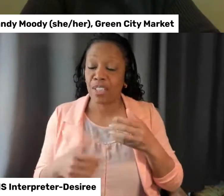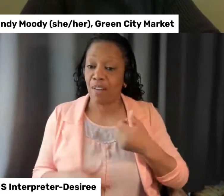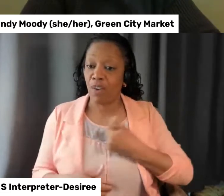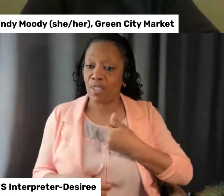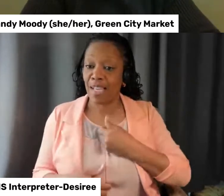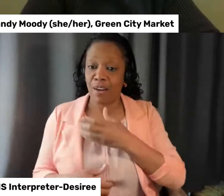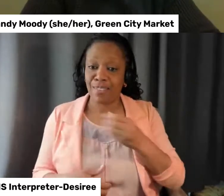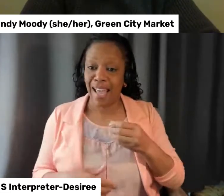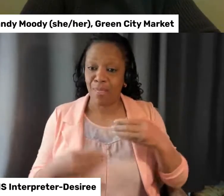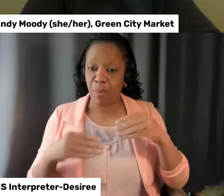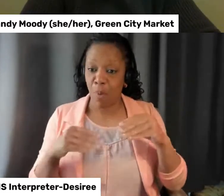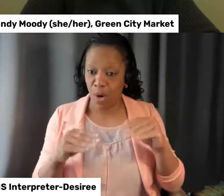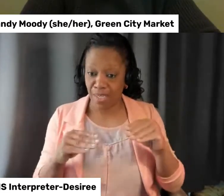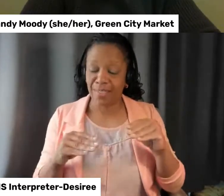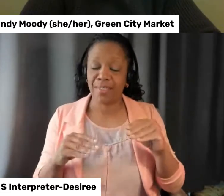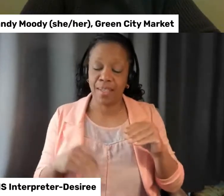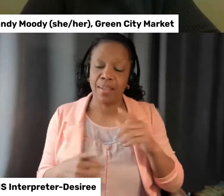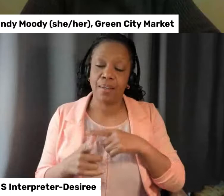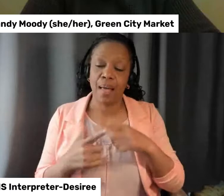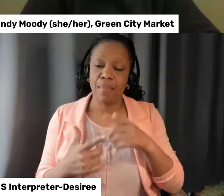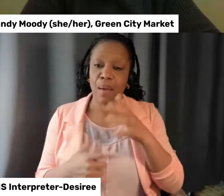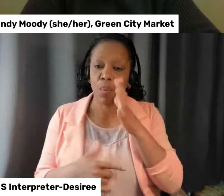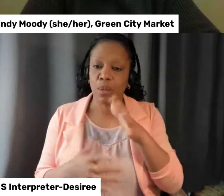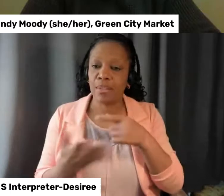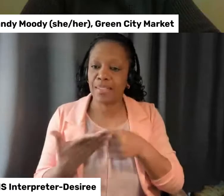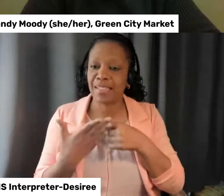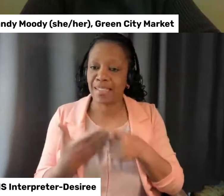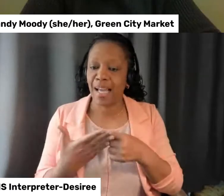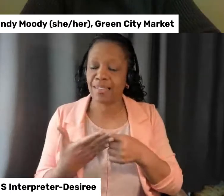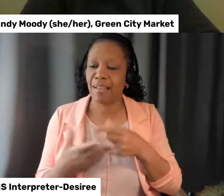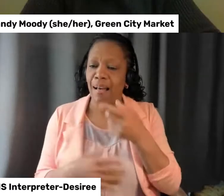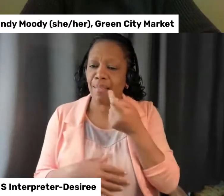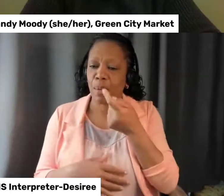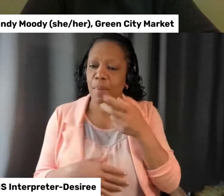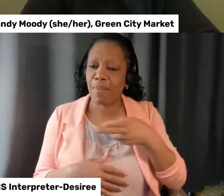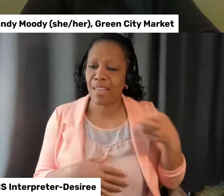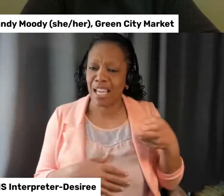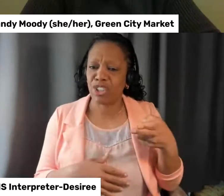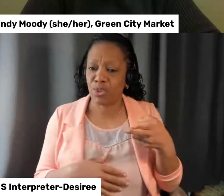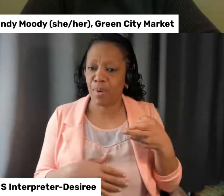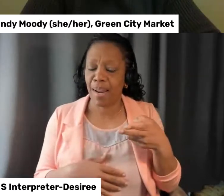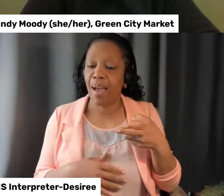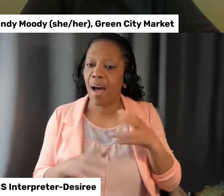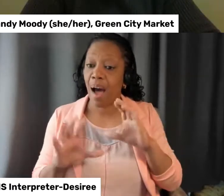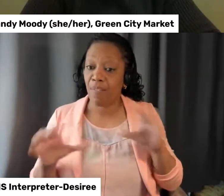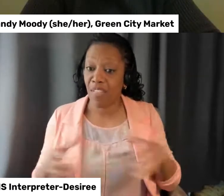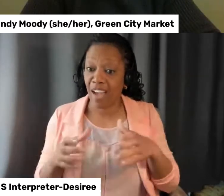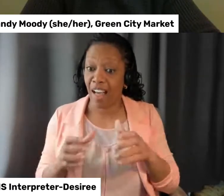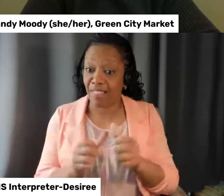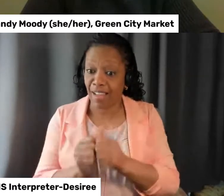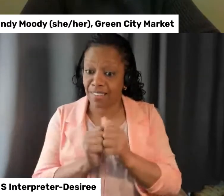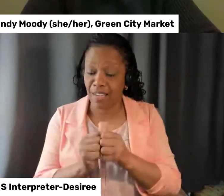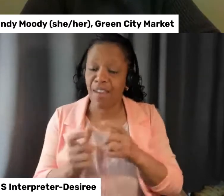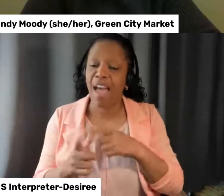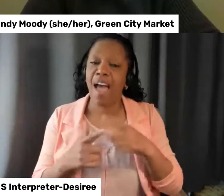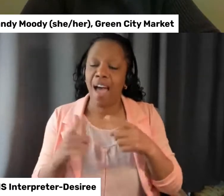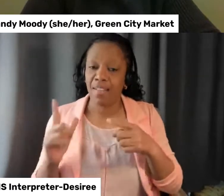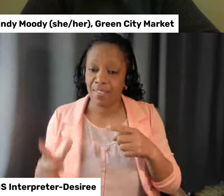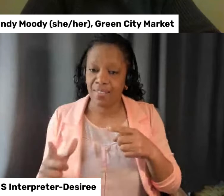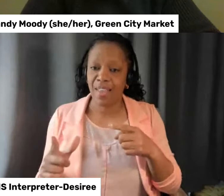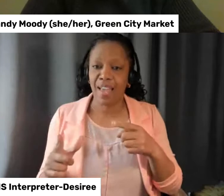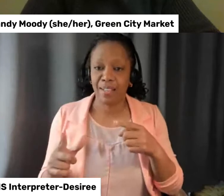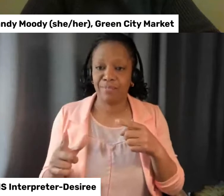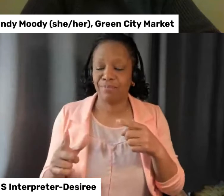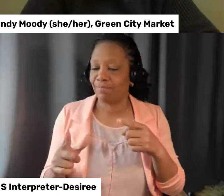then we'll talk with you a bit about the history of the collective and go into some lessons that we have learned and are continuing to